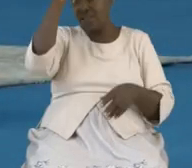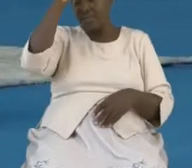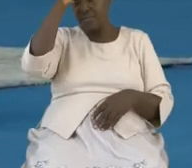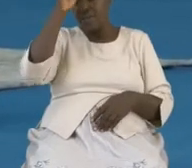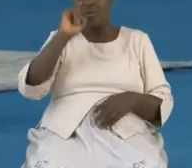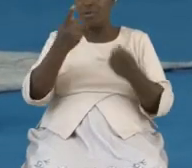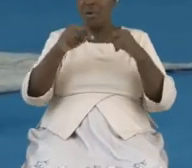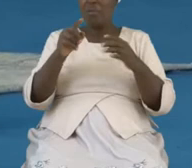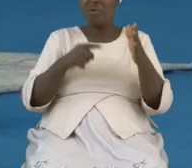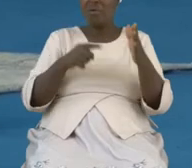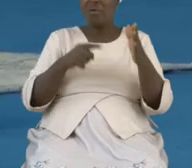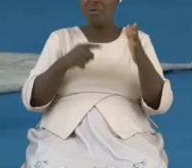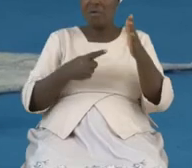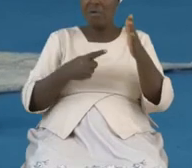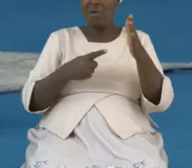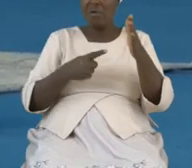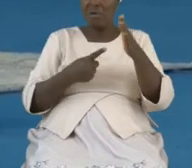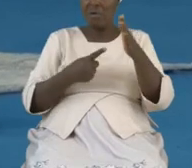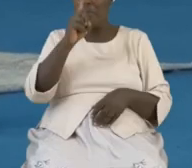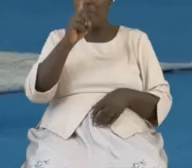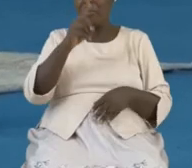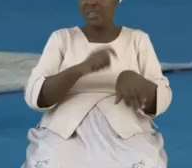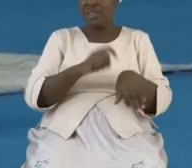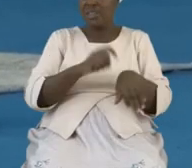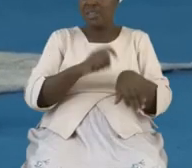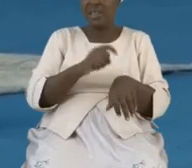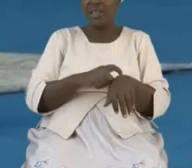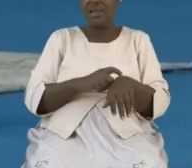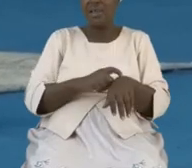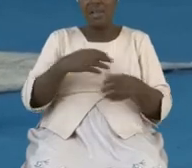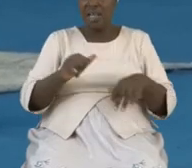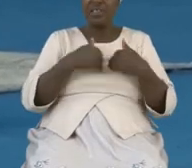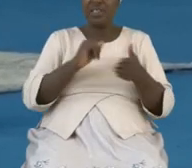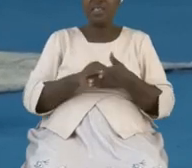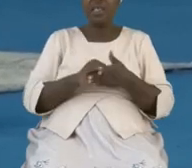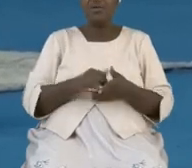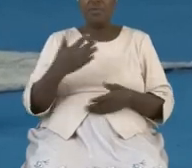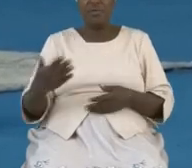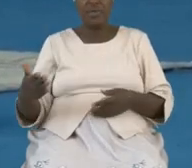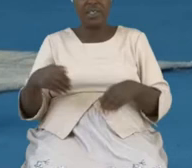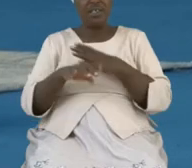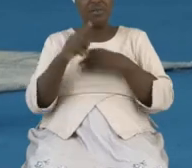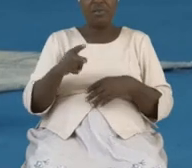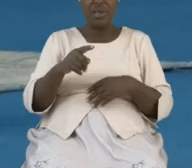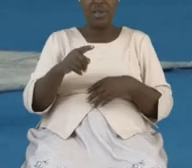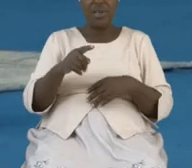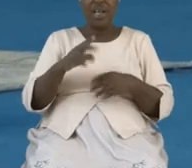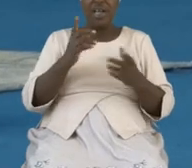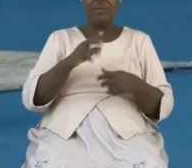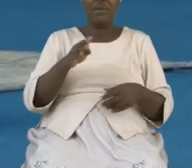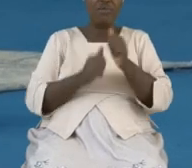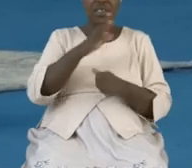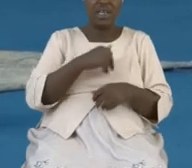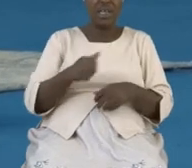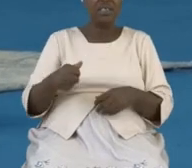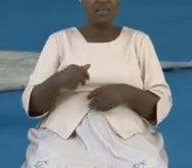check up whether he still has property in you, a magnet in you by which he can draw you into the